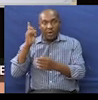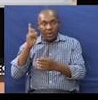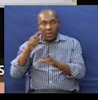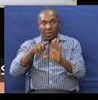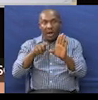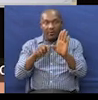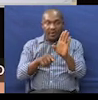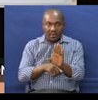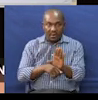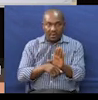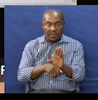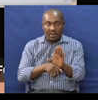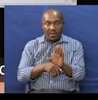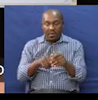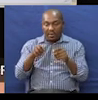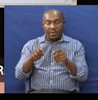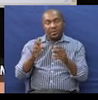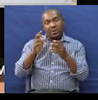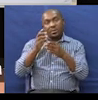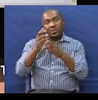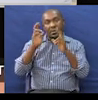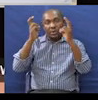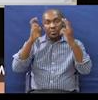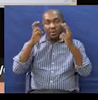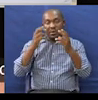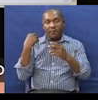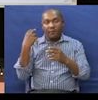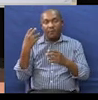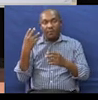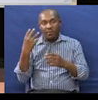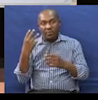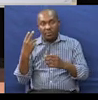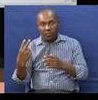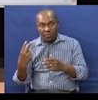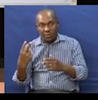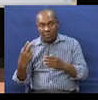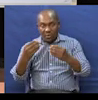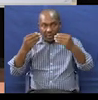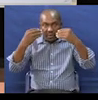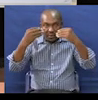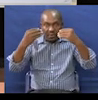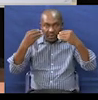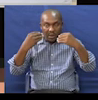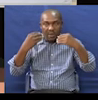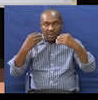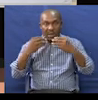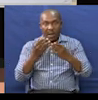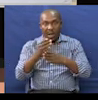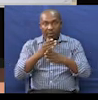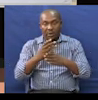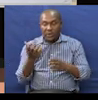history topics. In this topic, we are going to learn about social organization